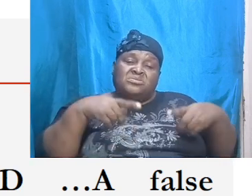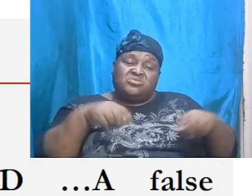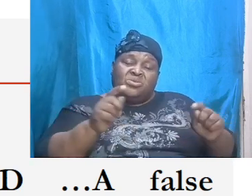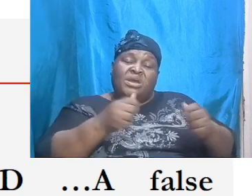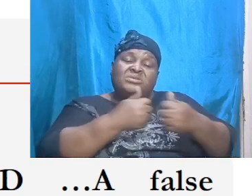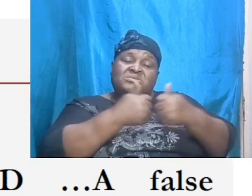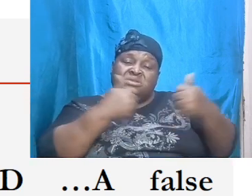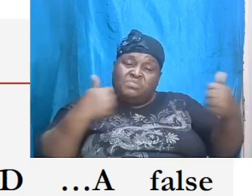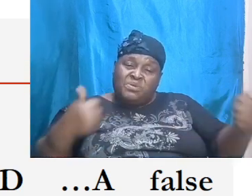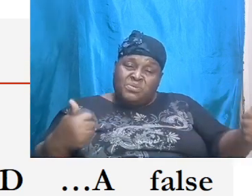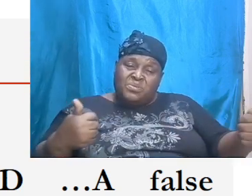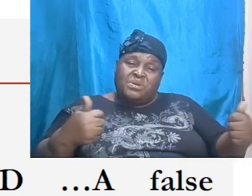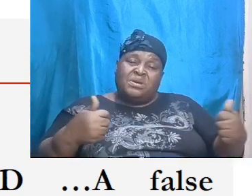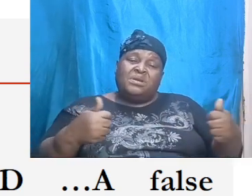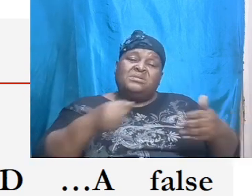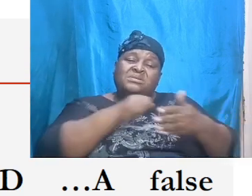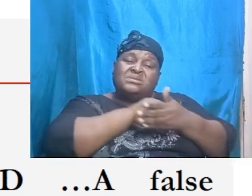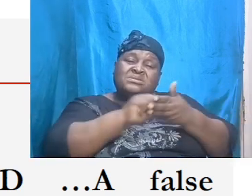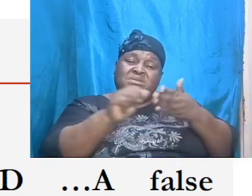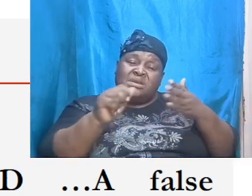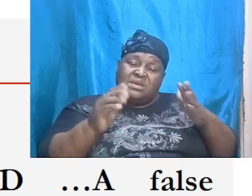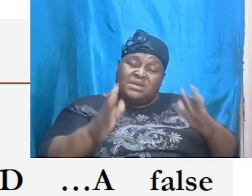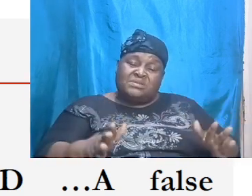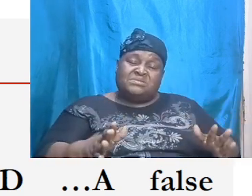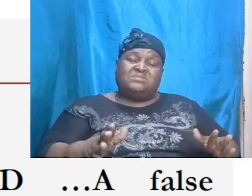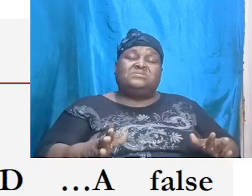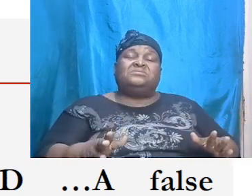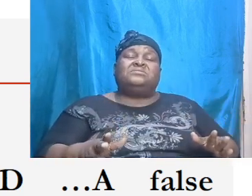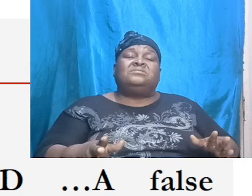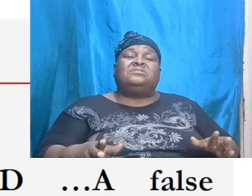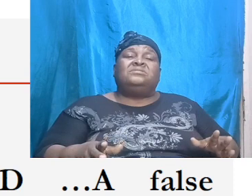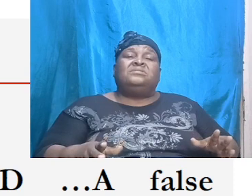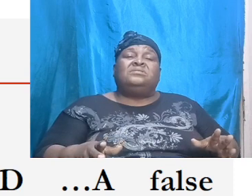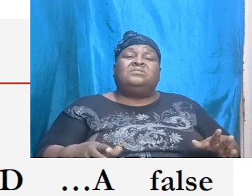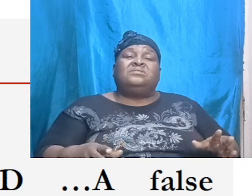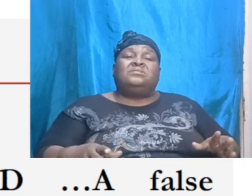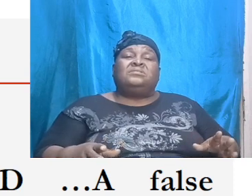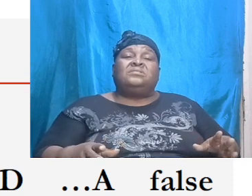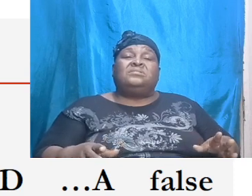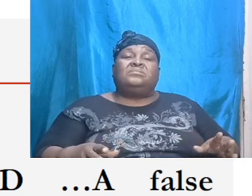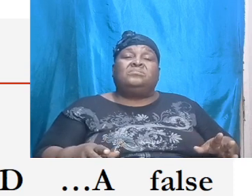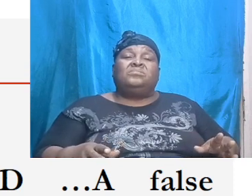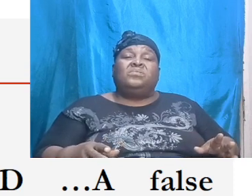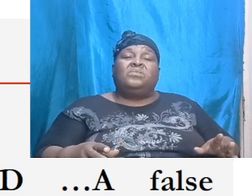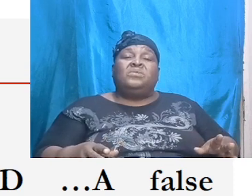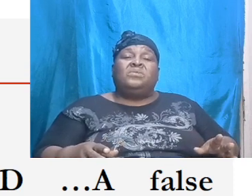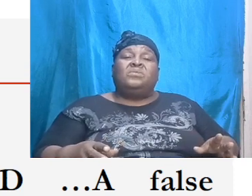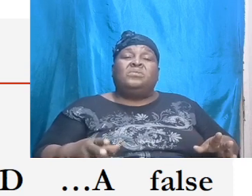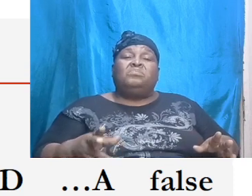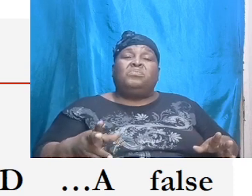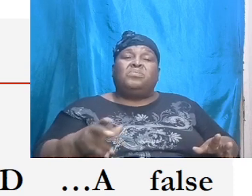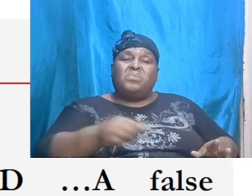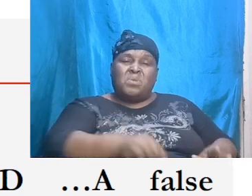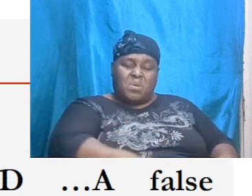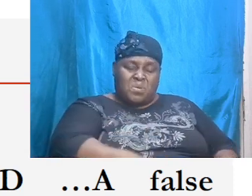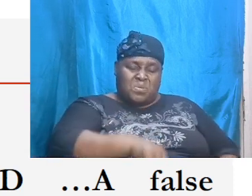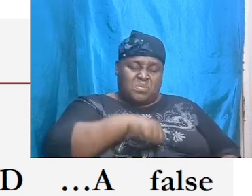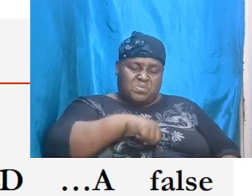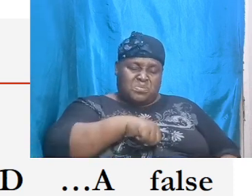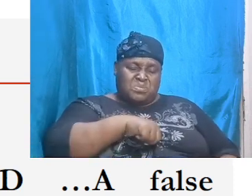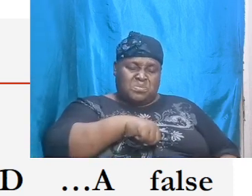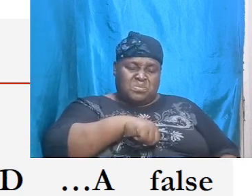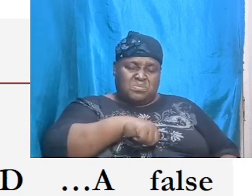not a body part, but it's in line with what all of these other parts come down. In other words, when you're proud, you get sowed